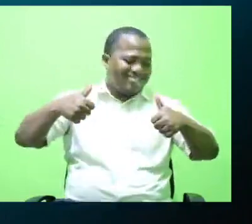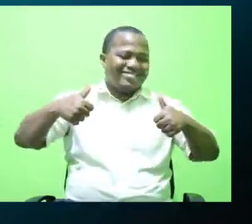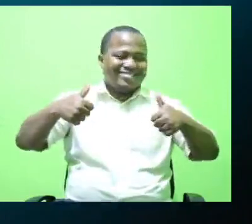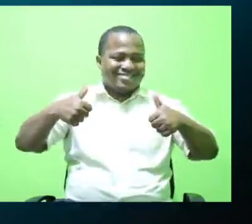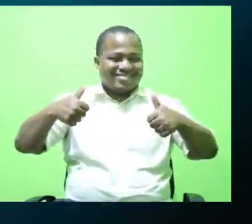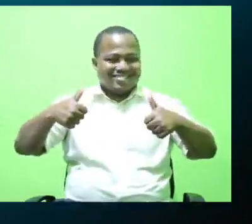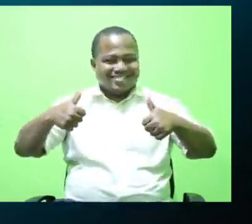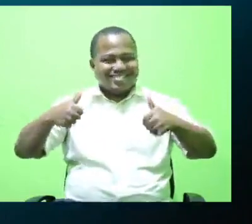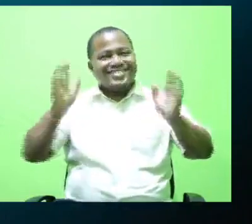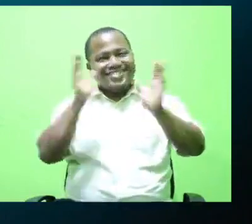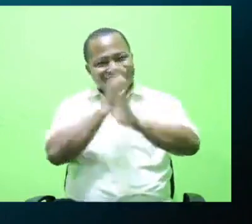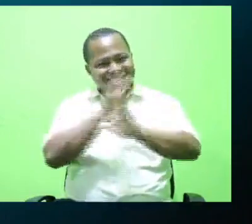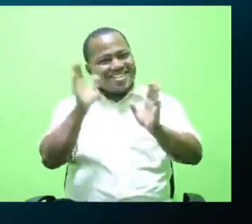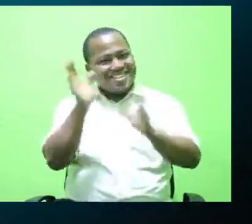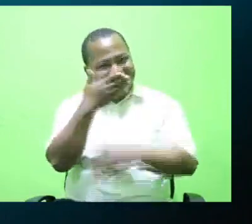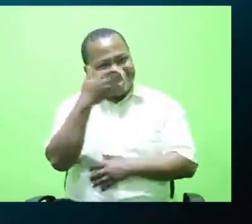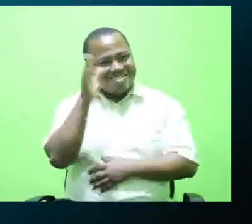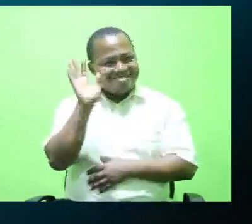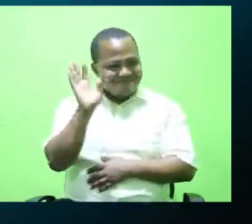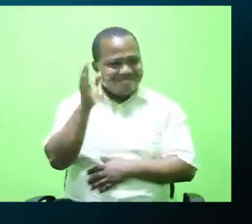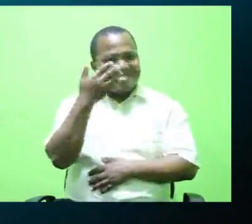Wonderful.